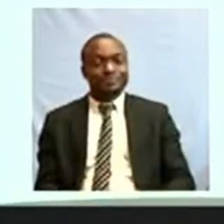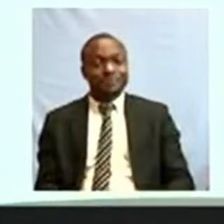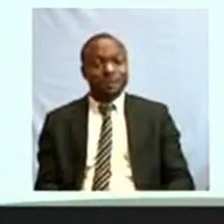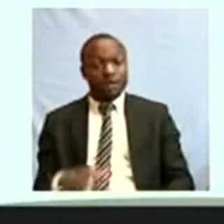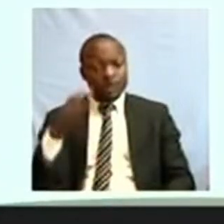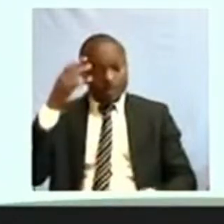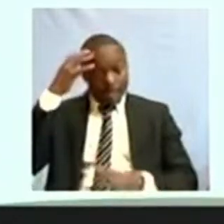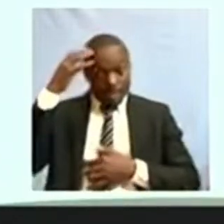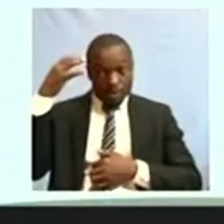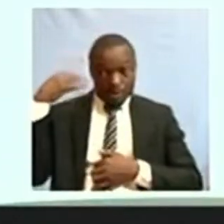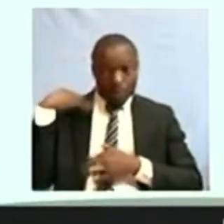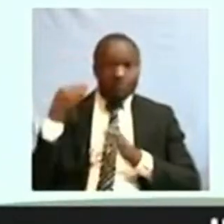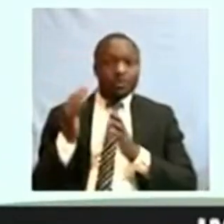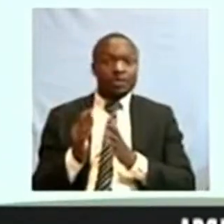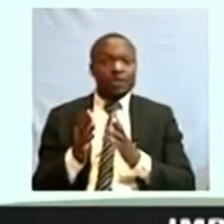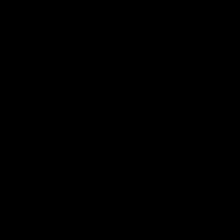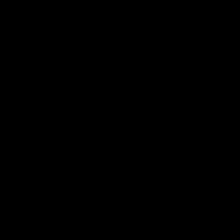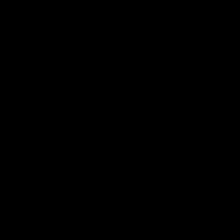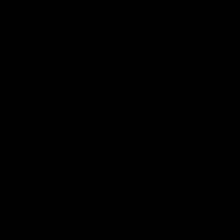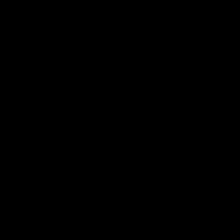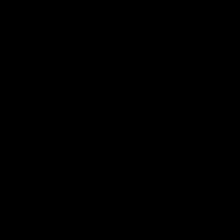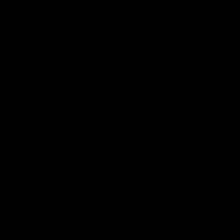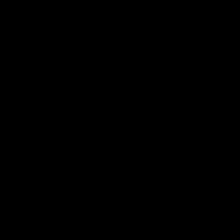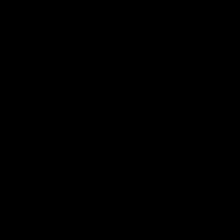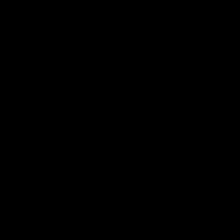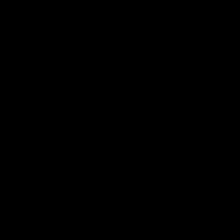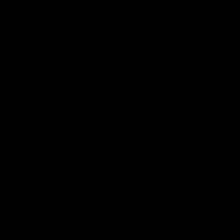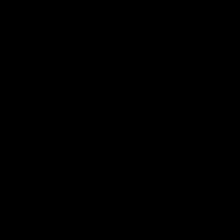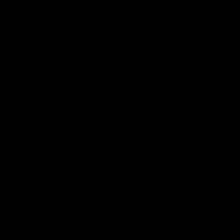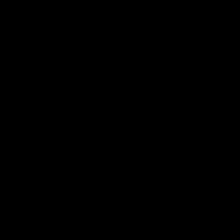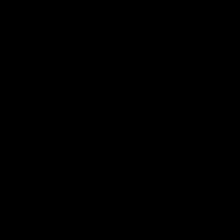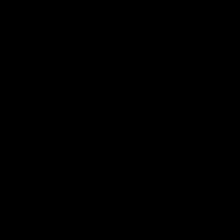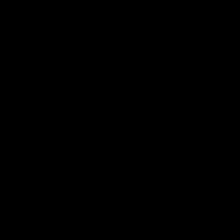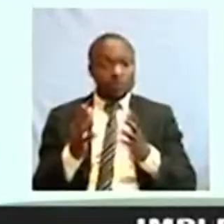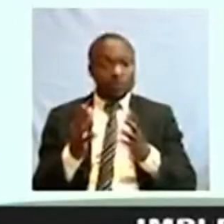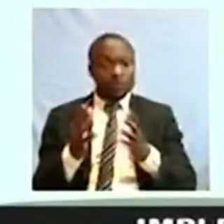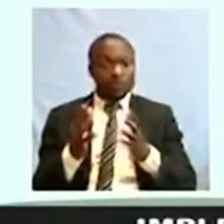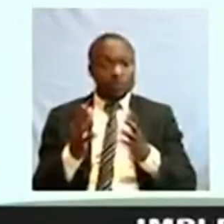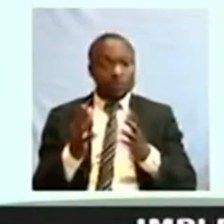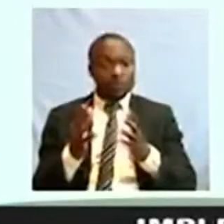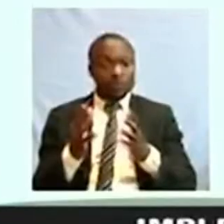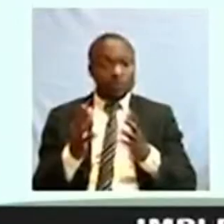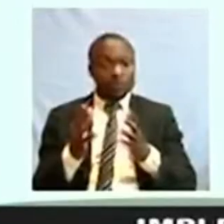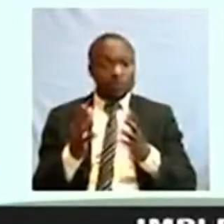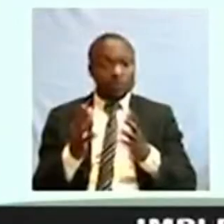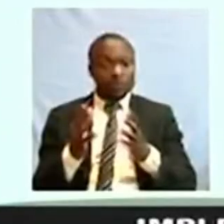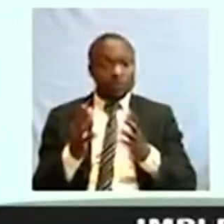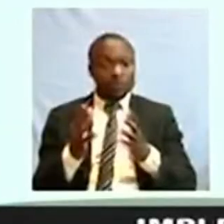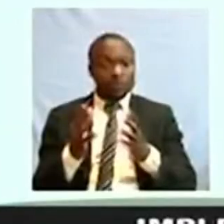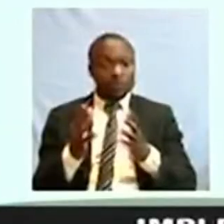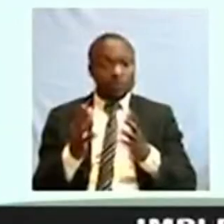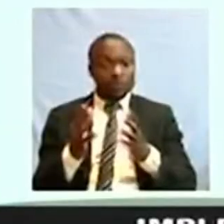officer wants to offer services, the local.